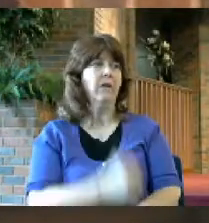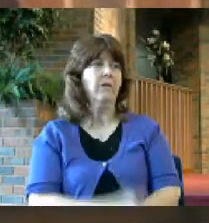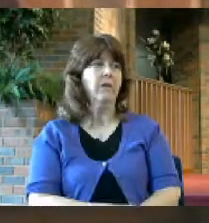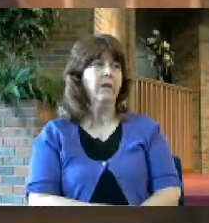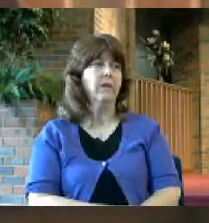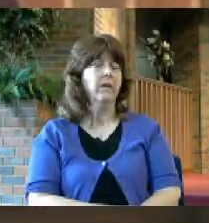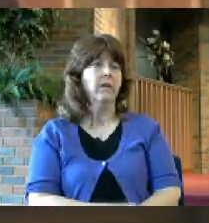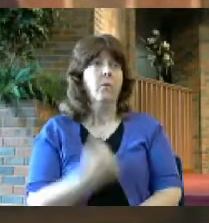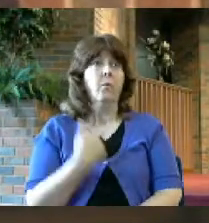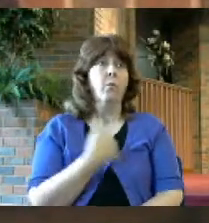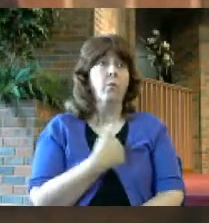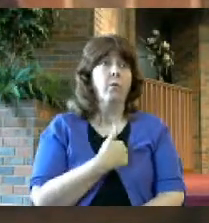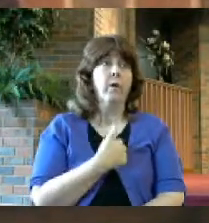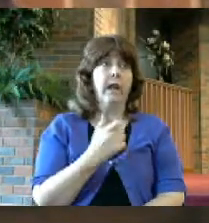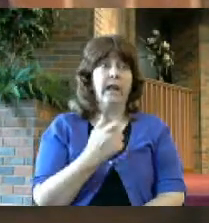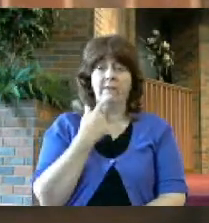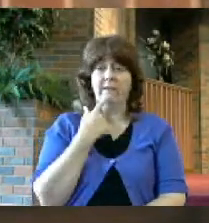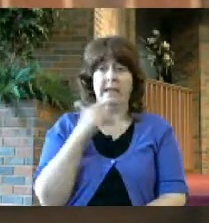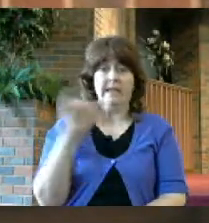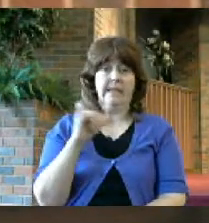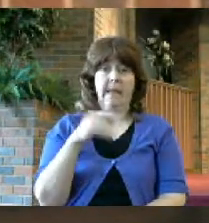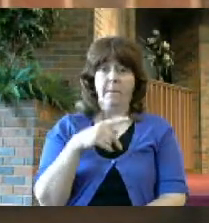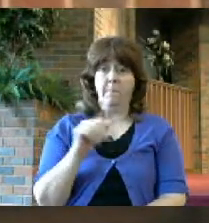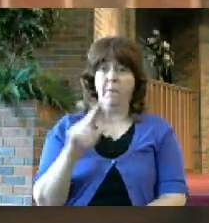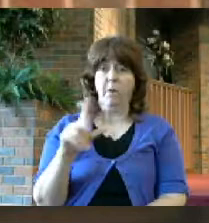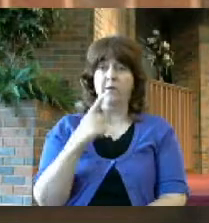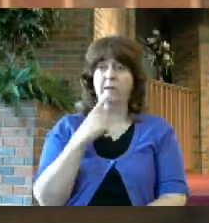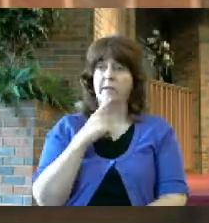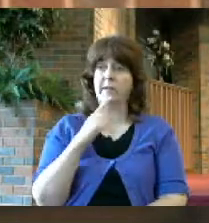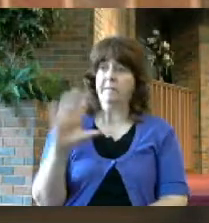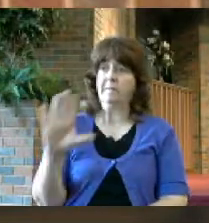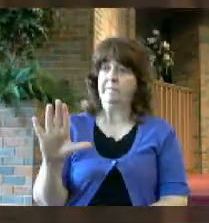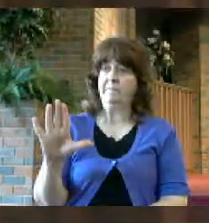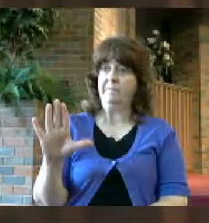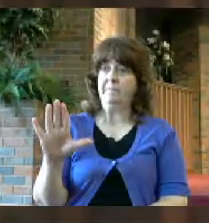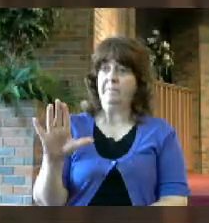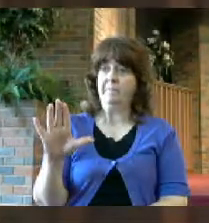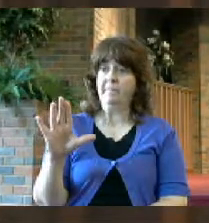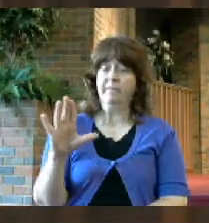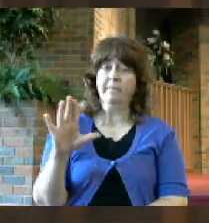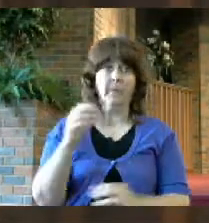did that we read a few moments ago. When they were called in and challenged by